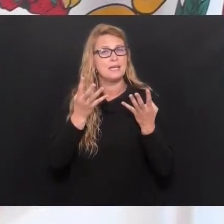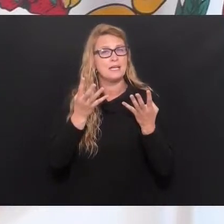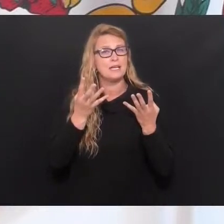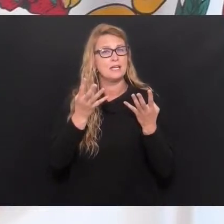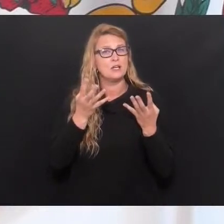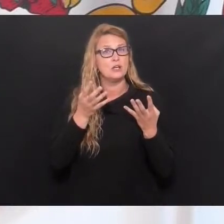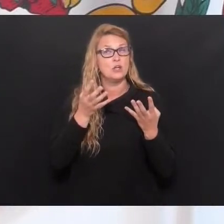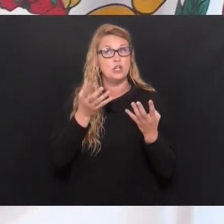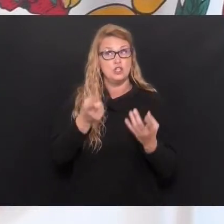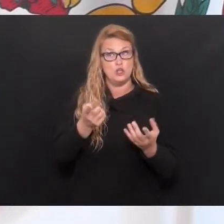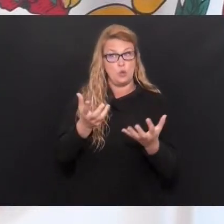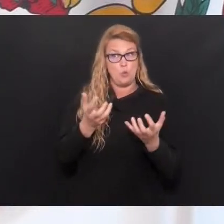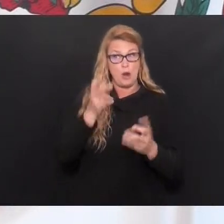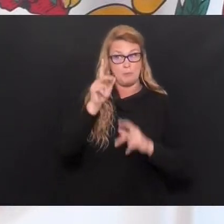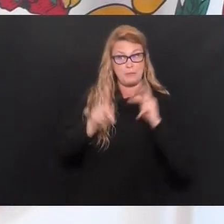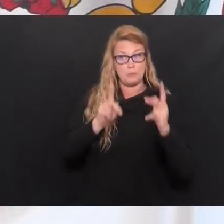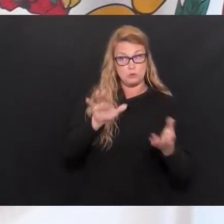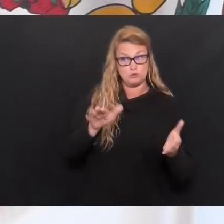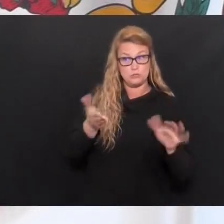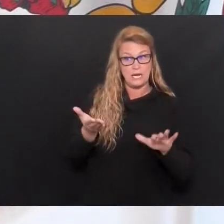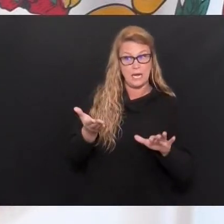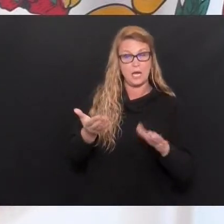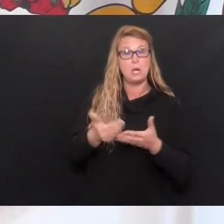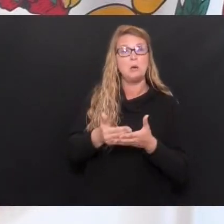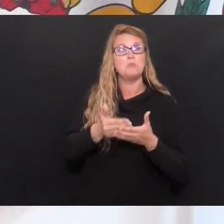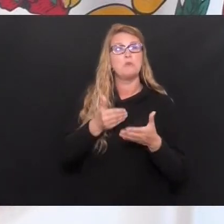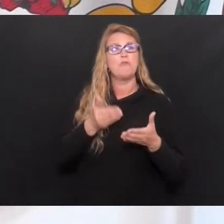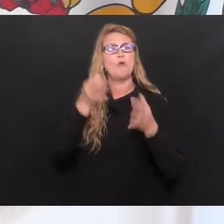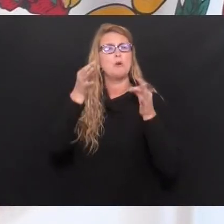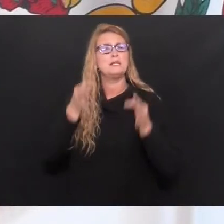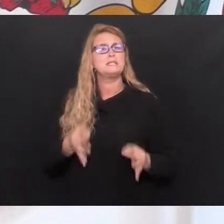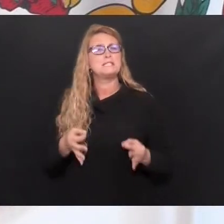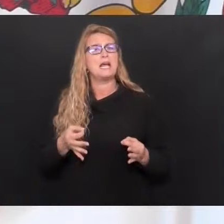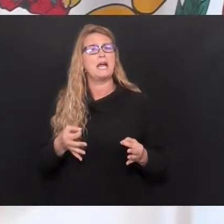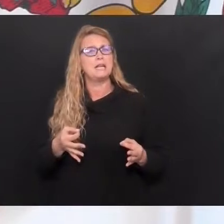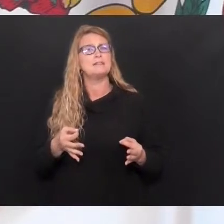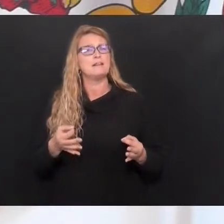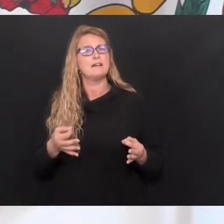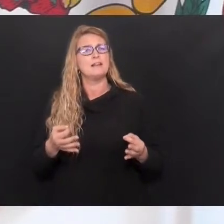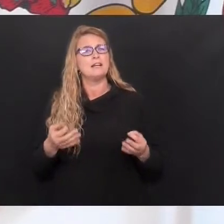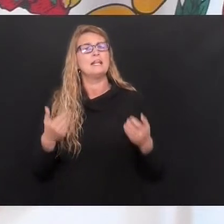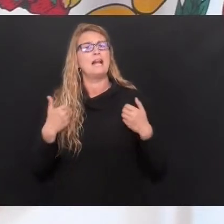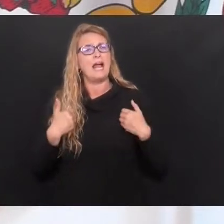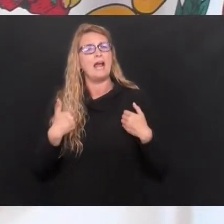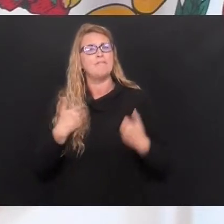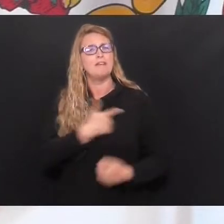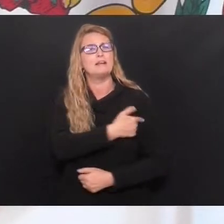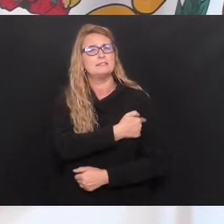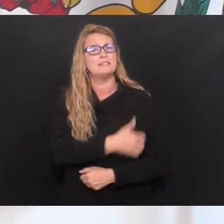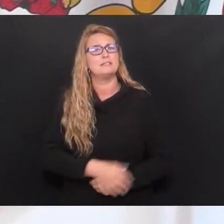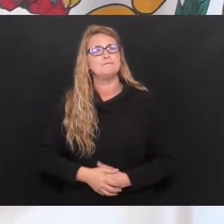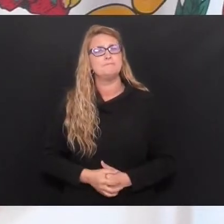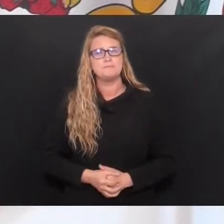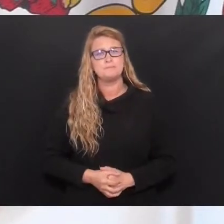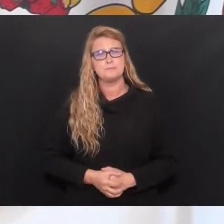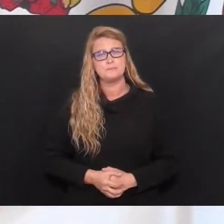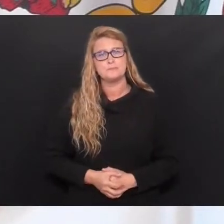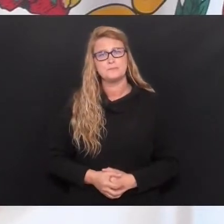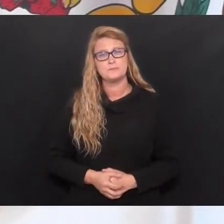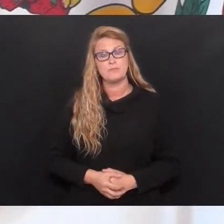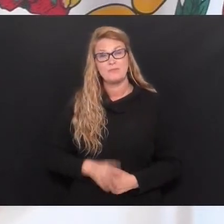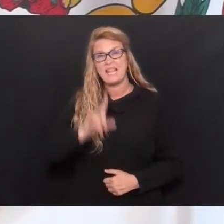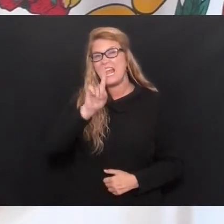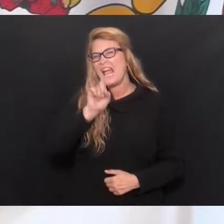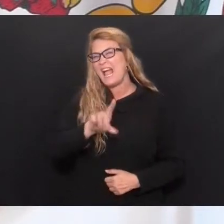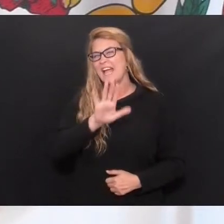to see die before you really, truly decide to go get the vaccine? Ask